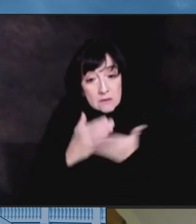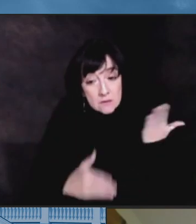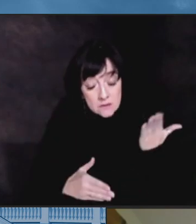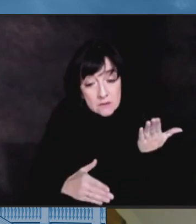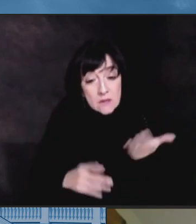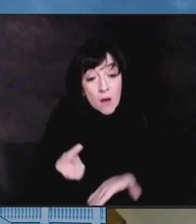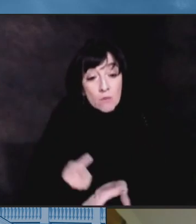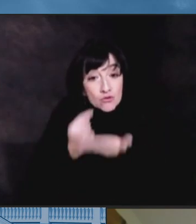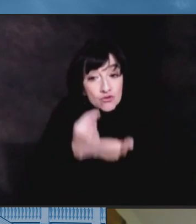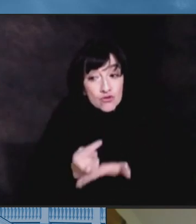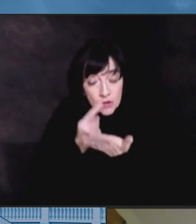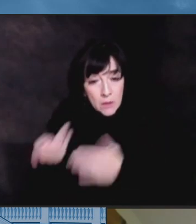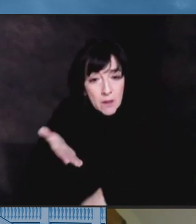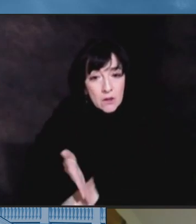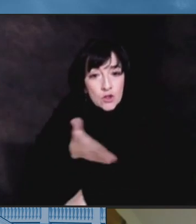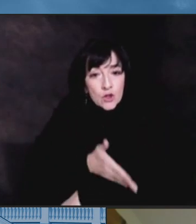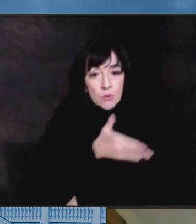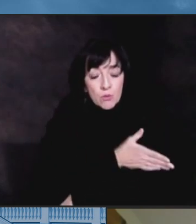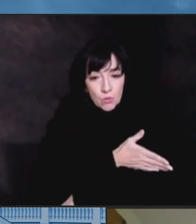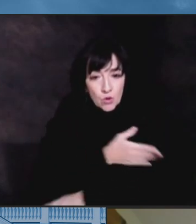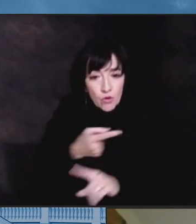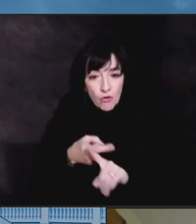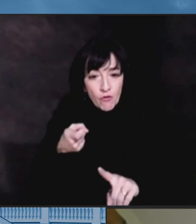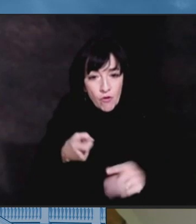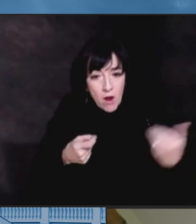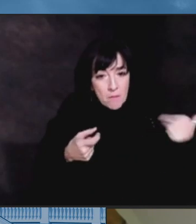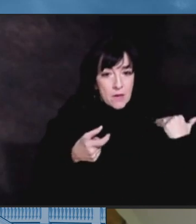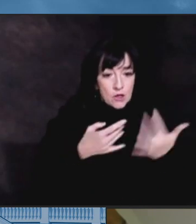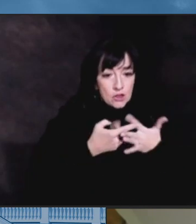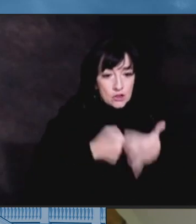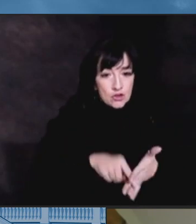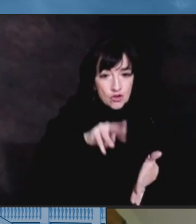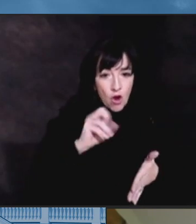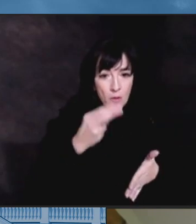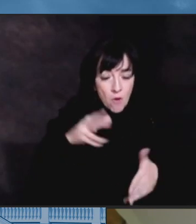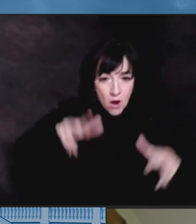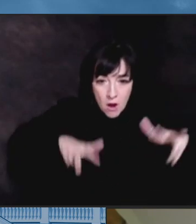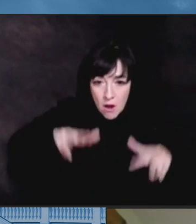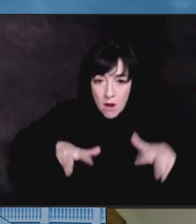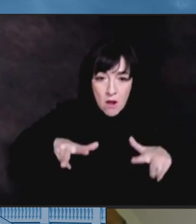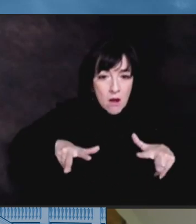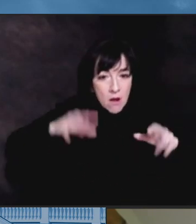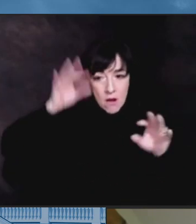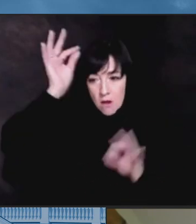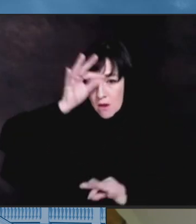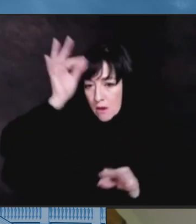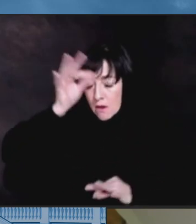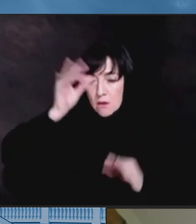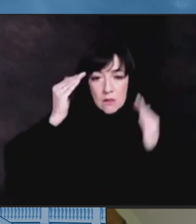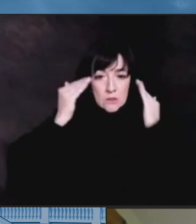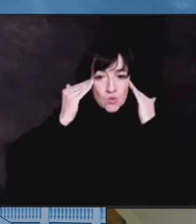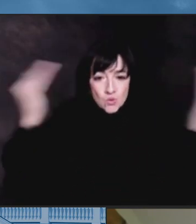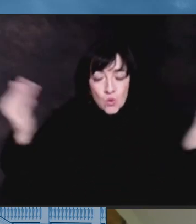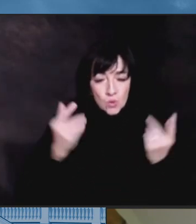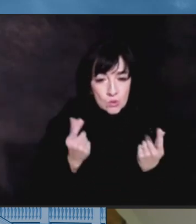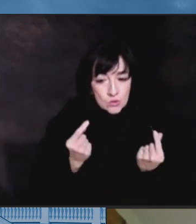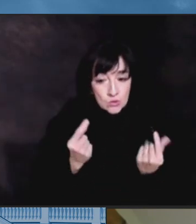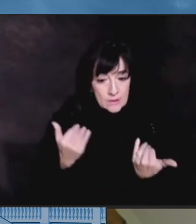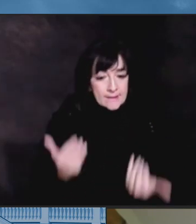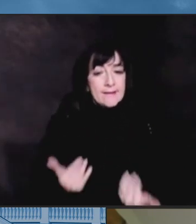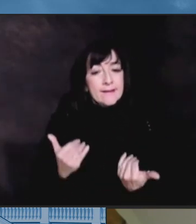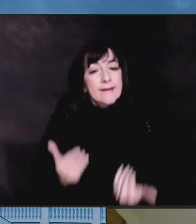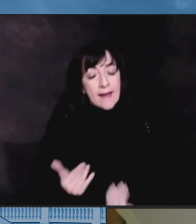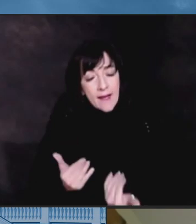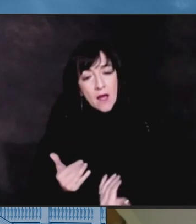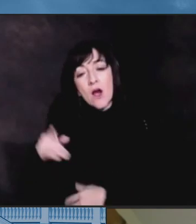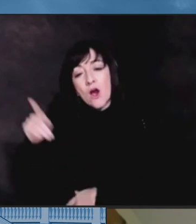in comparison to when we started. So there's several FDA approved treatments now that can be